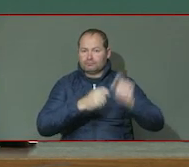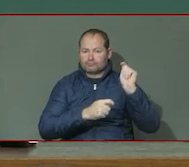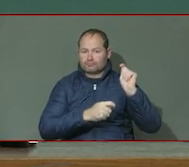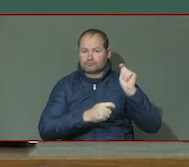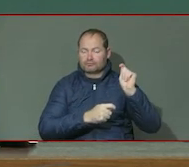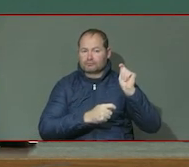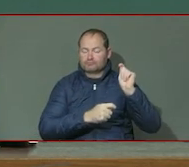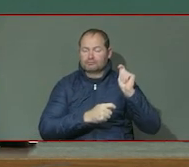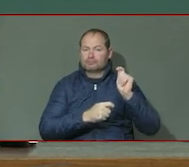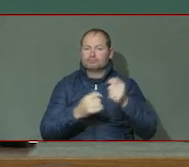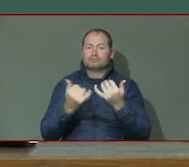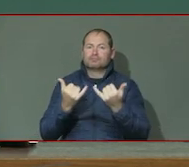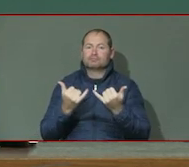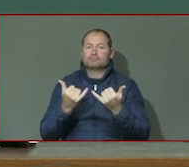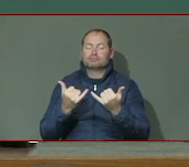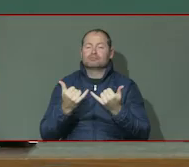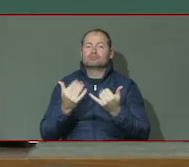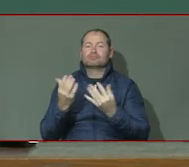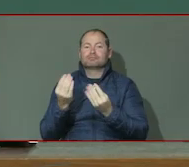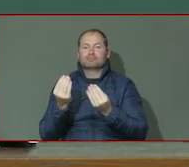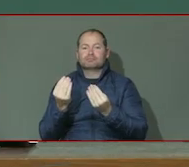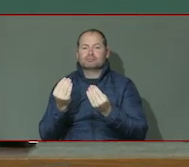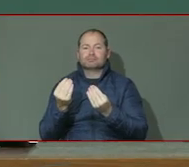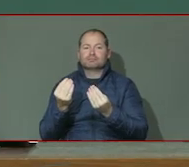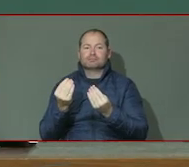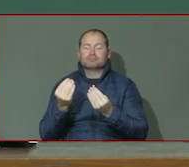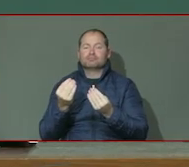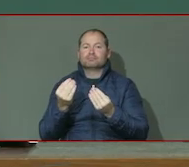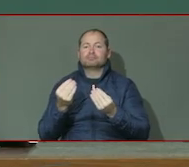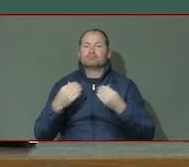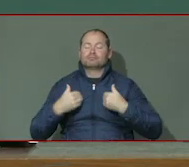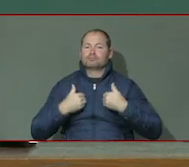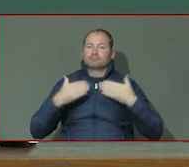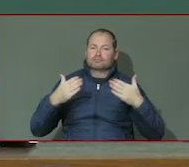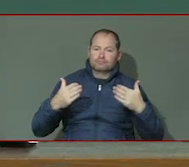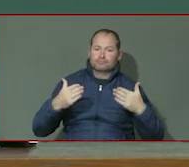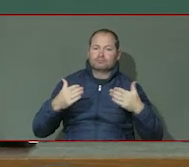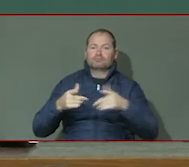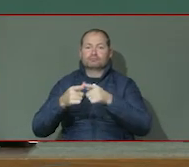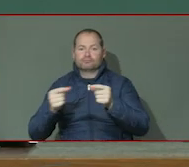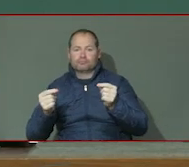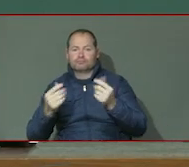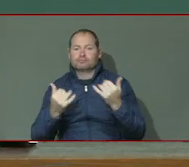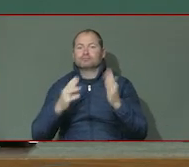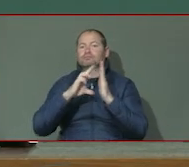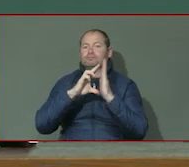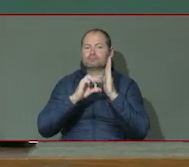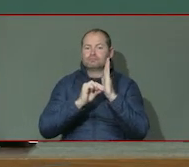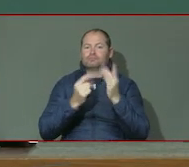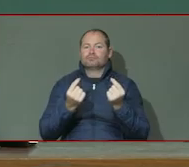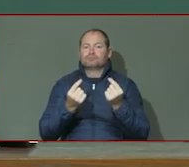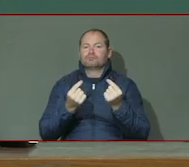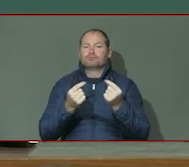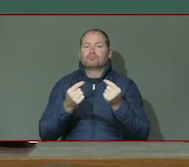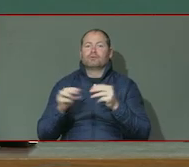if they give us the carrying value at the beginning and the end, then you do your note, your movements.